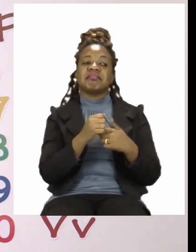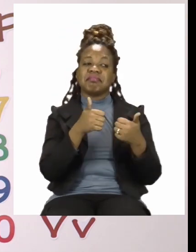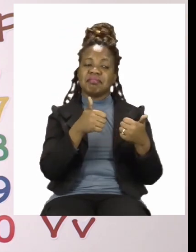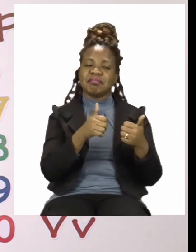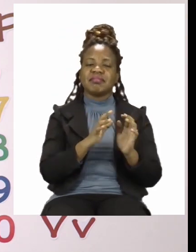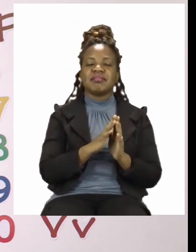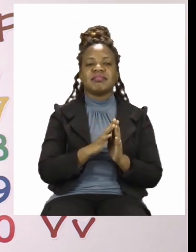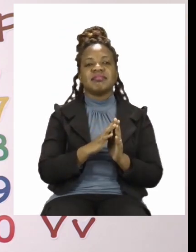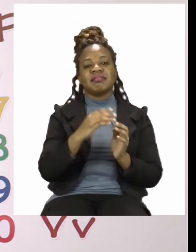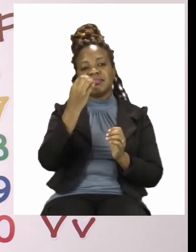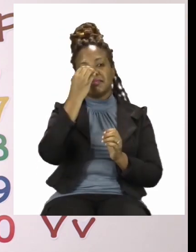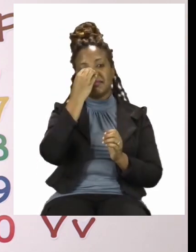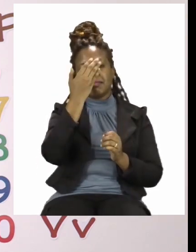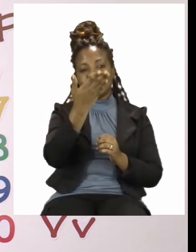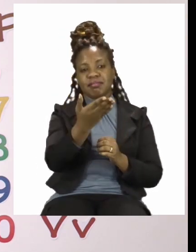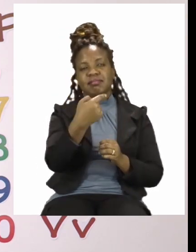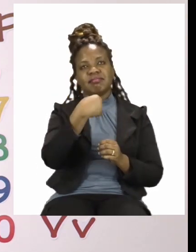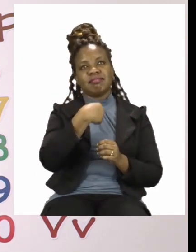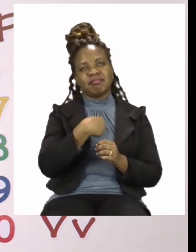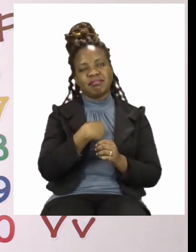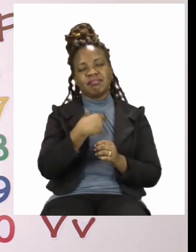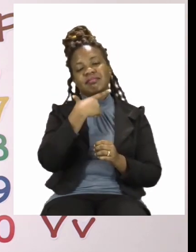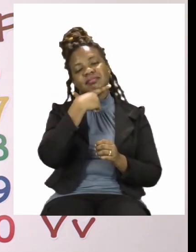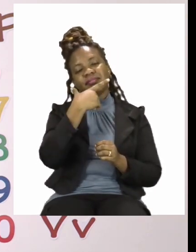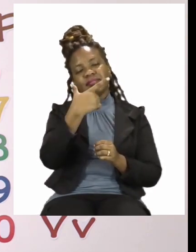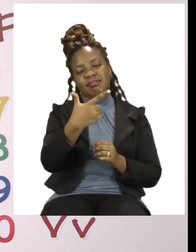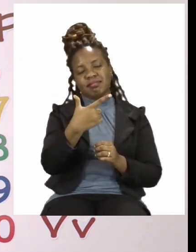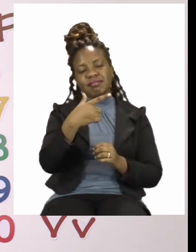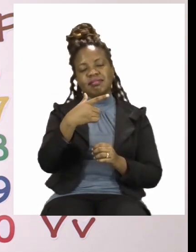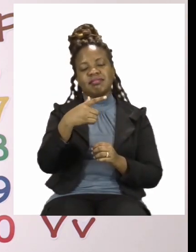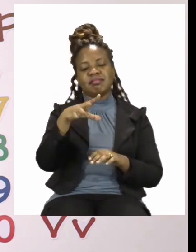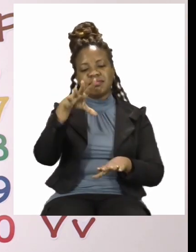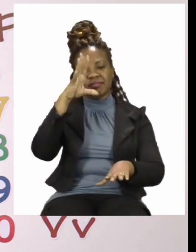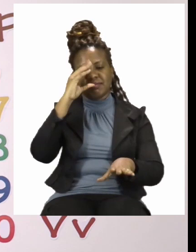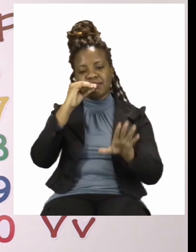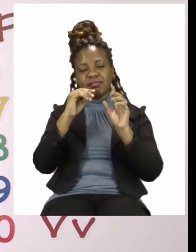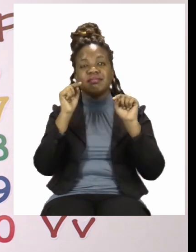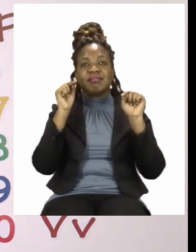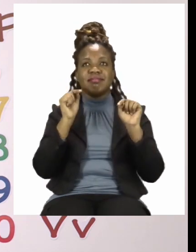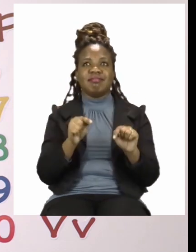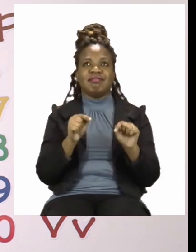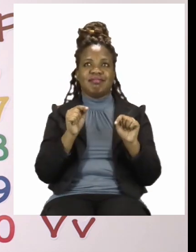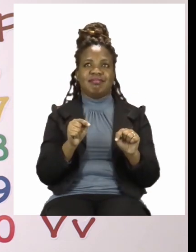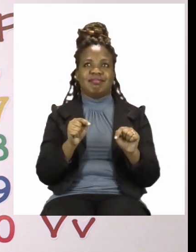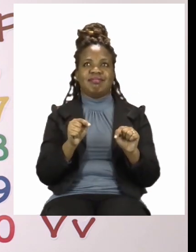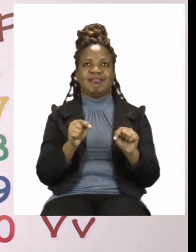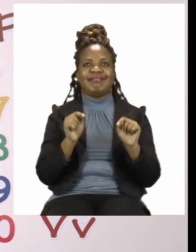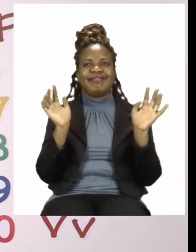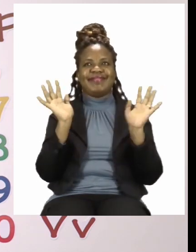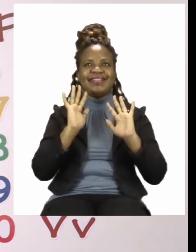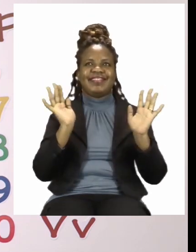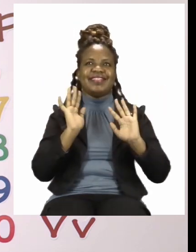Zoshi and I, we would like to say thank you for joining us today and